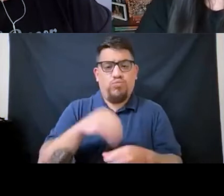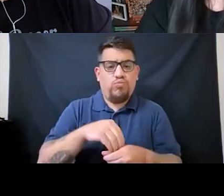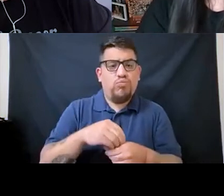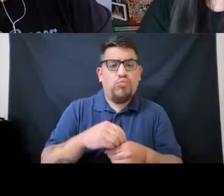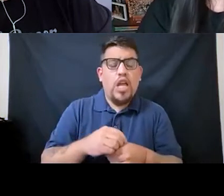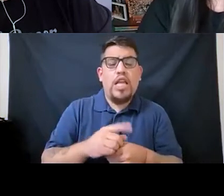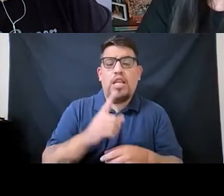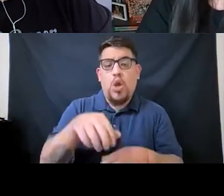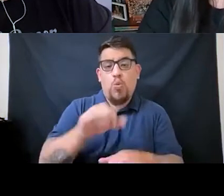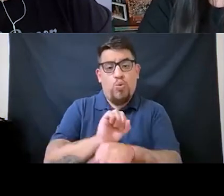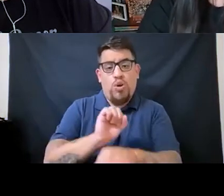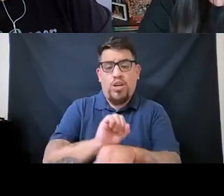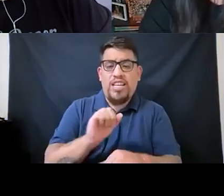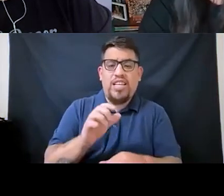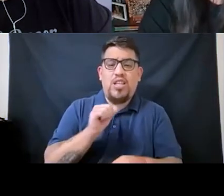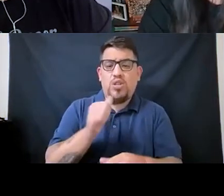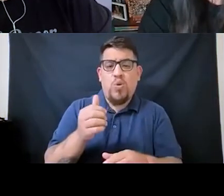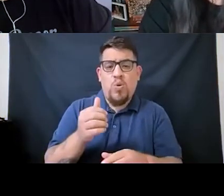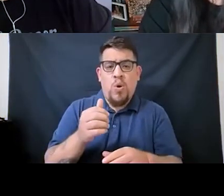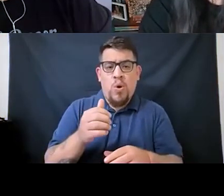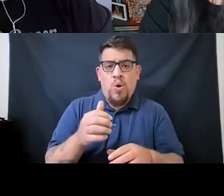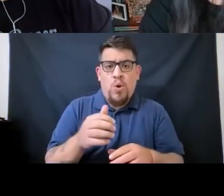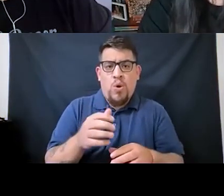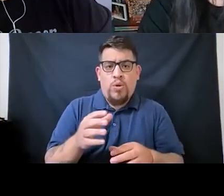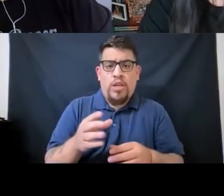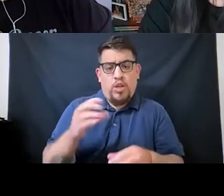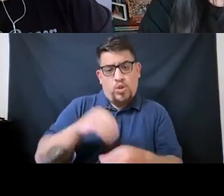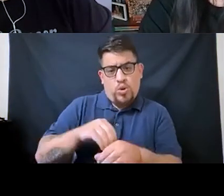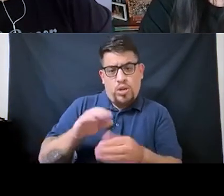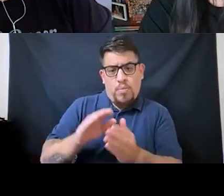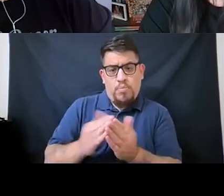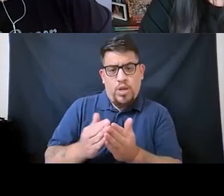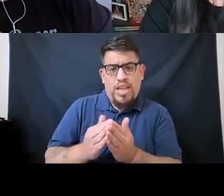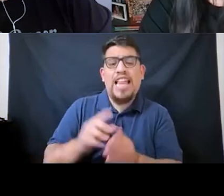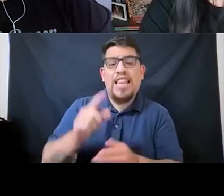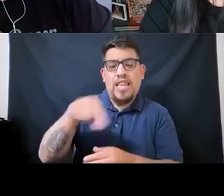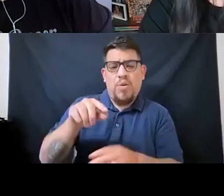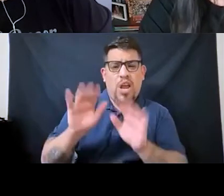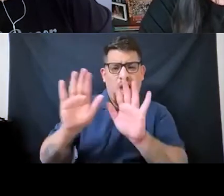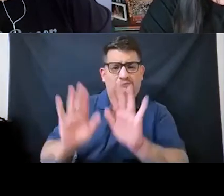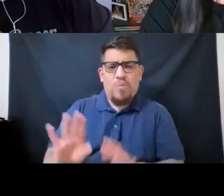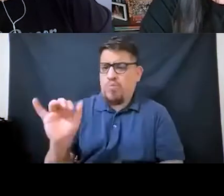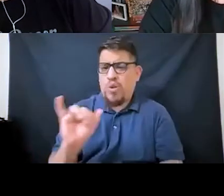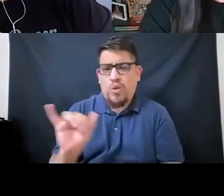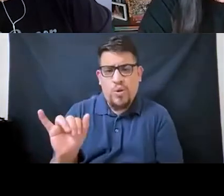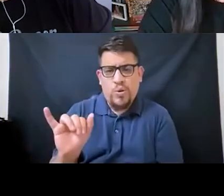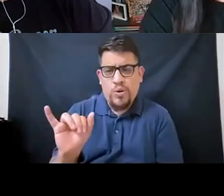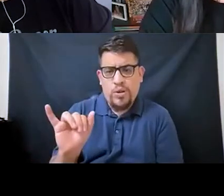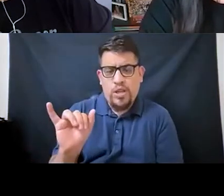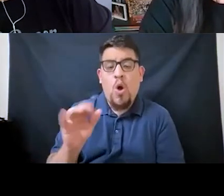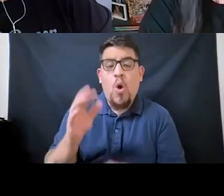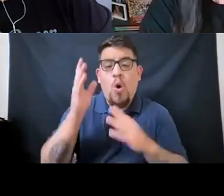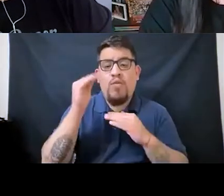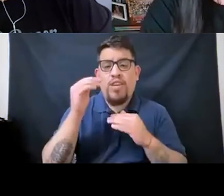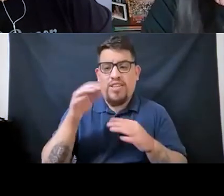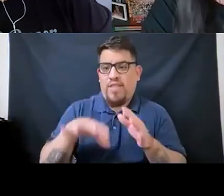work that people sent that didn't make it into the anthology was also pretty incredible. And we hope that they found homes